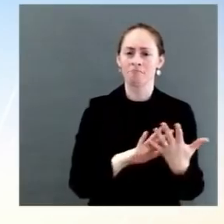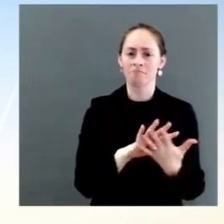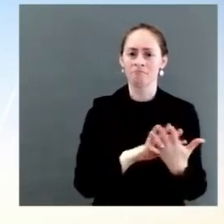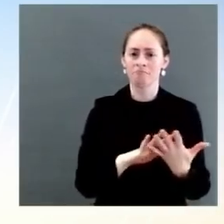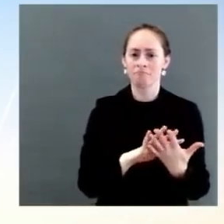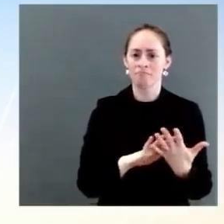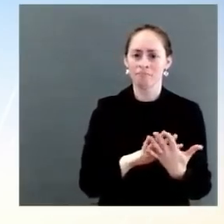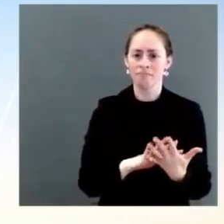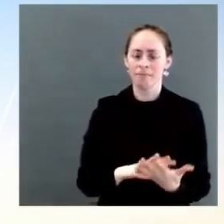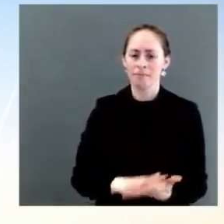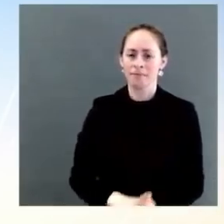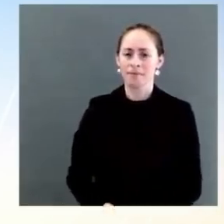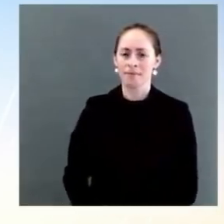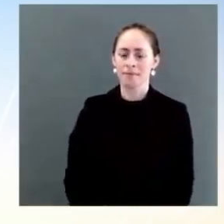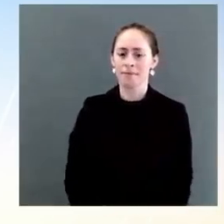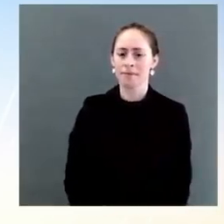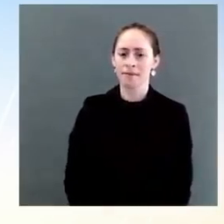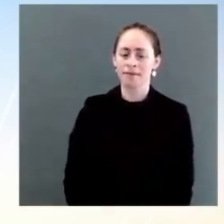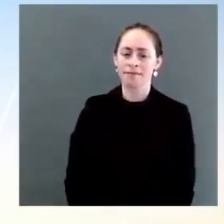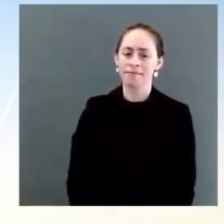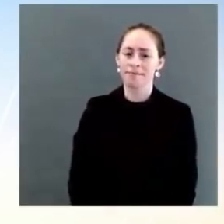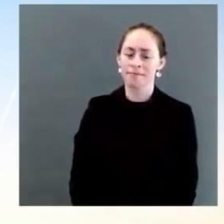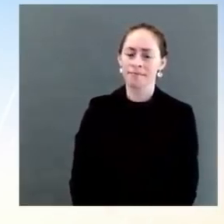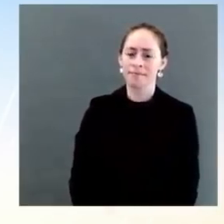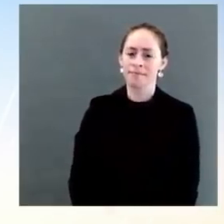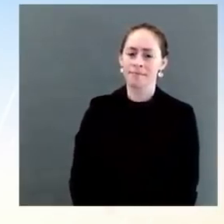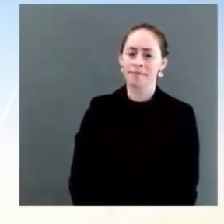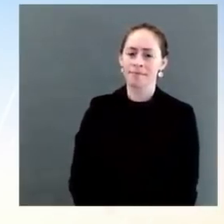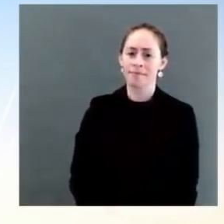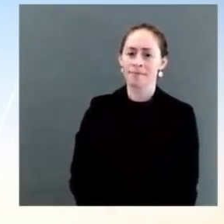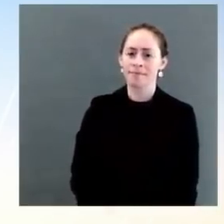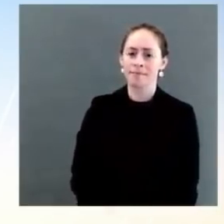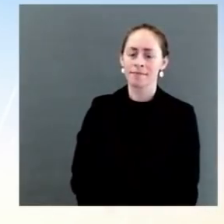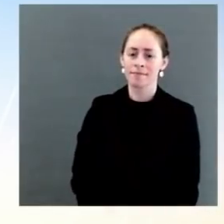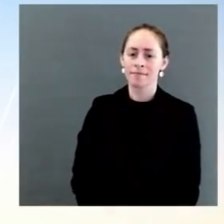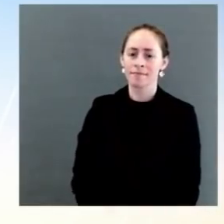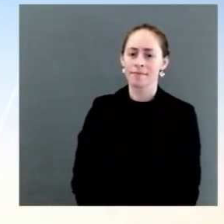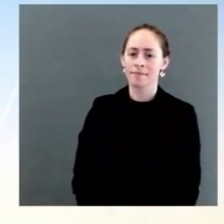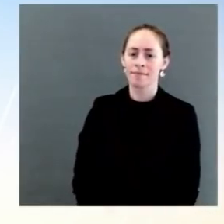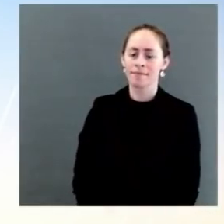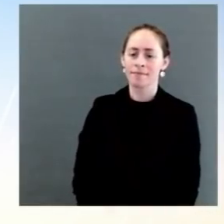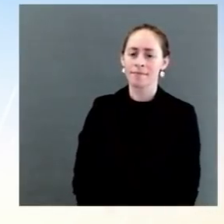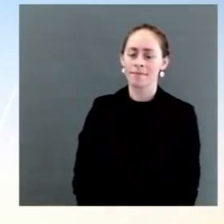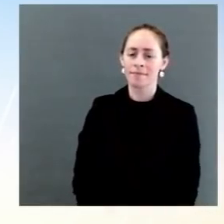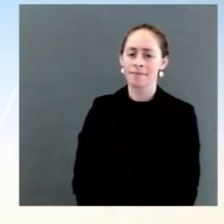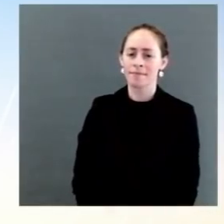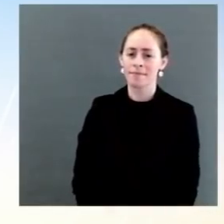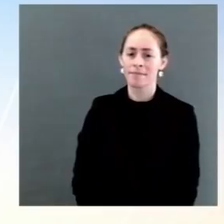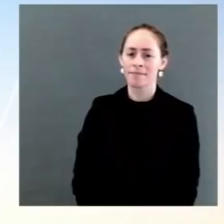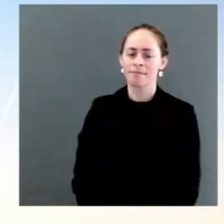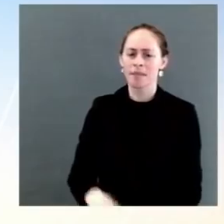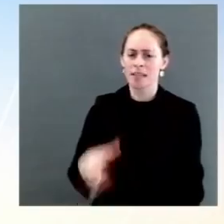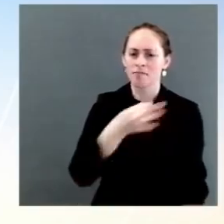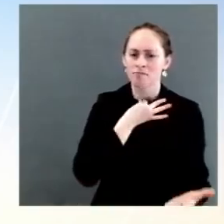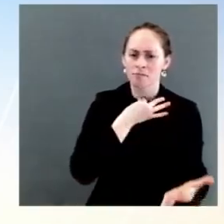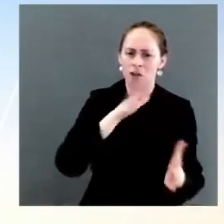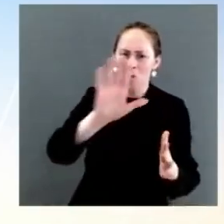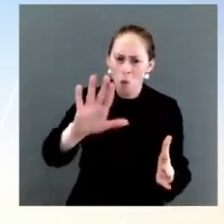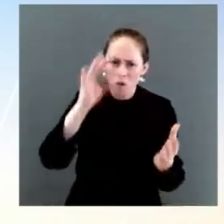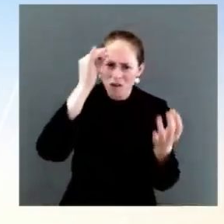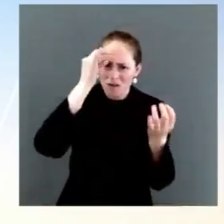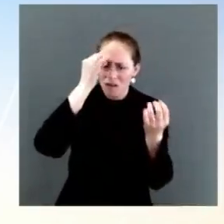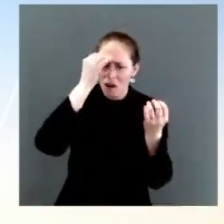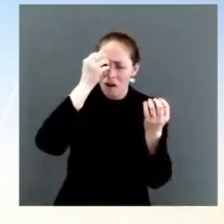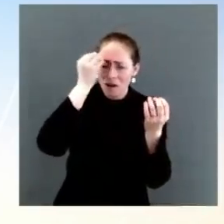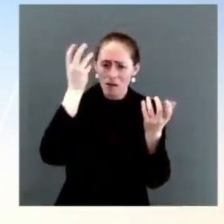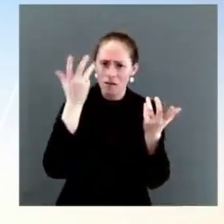your comment to the Bangladesh authority, or what is your observation on this situation that as the former prime minister and main opposition leader